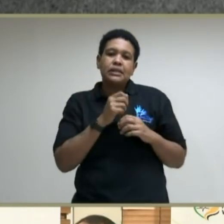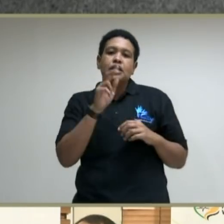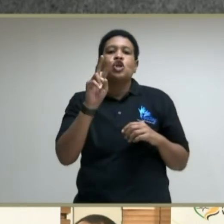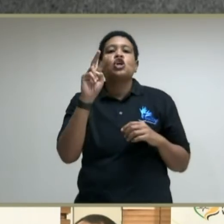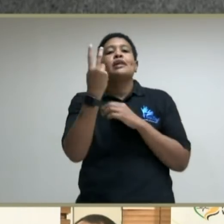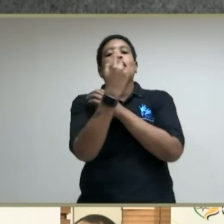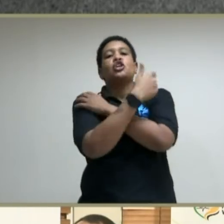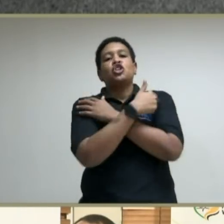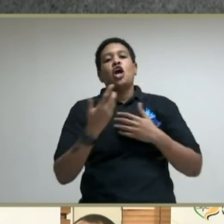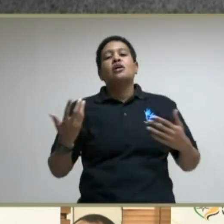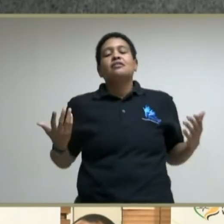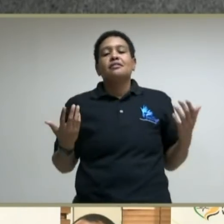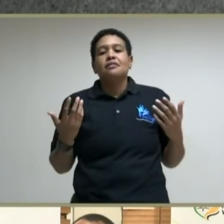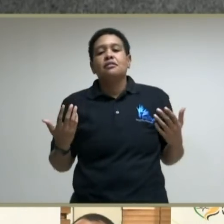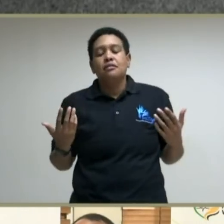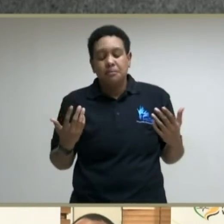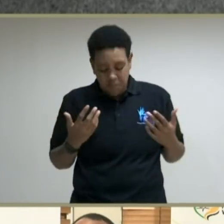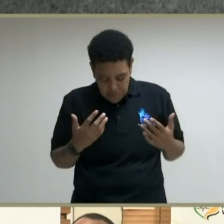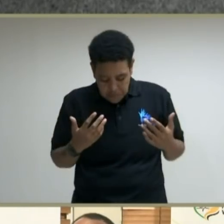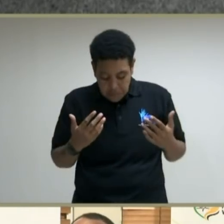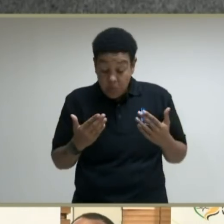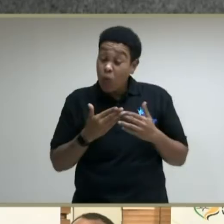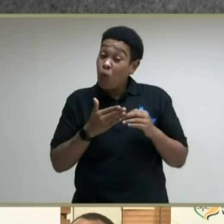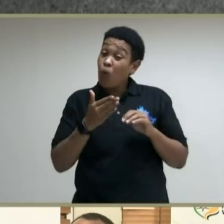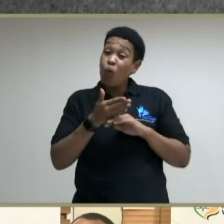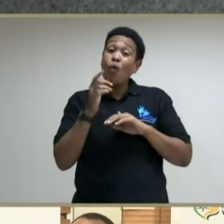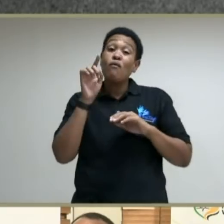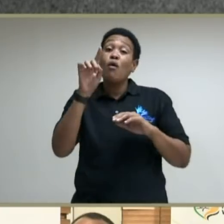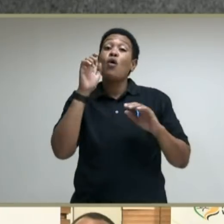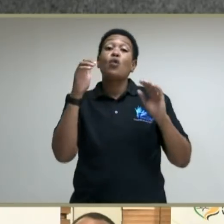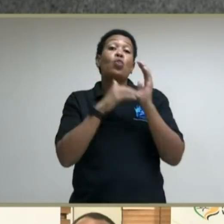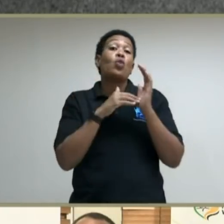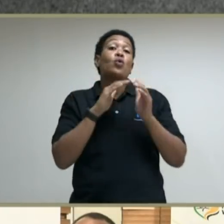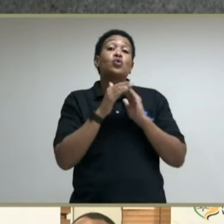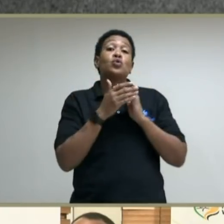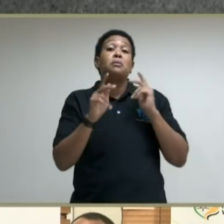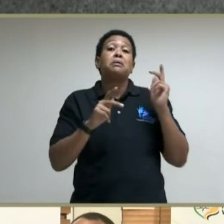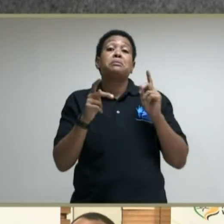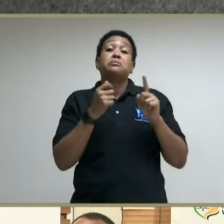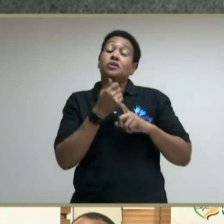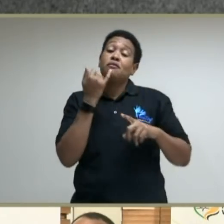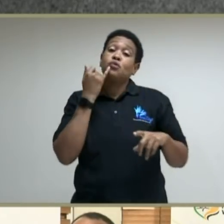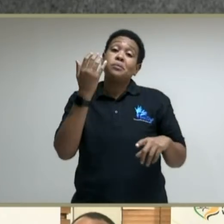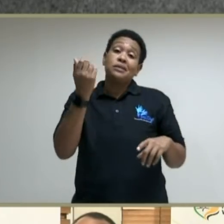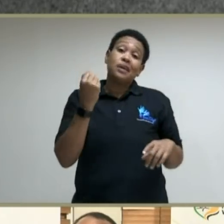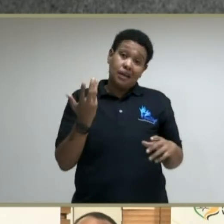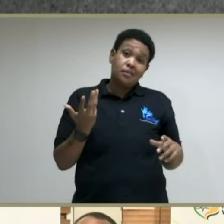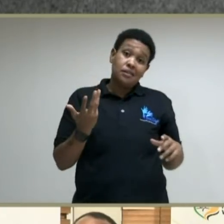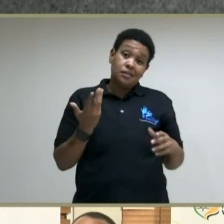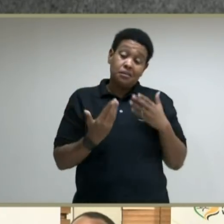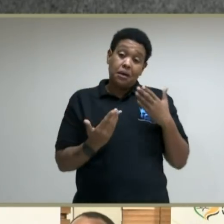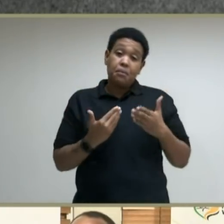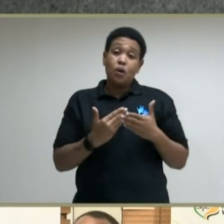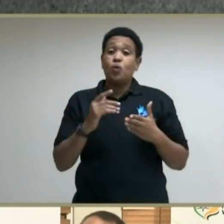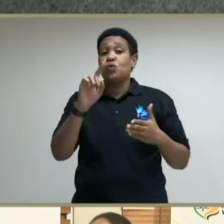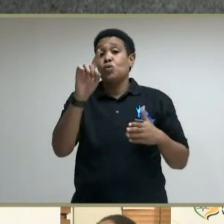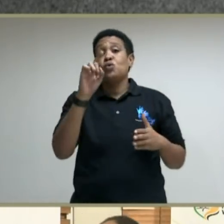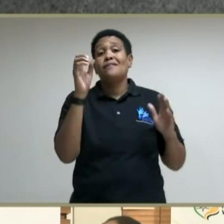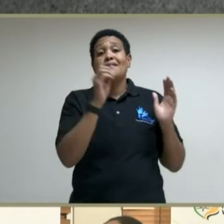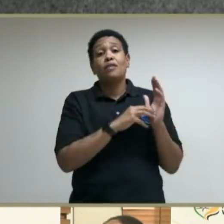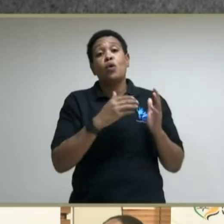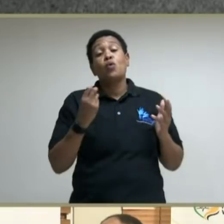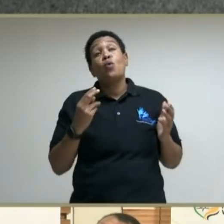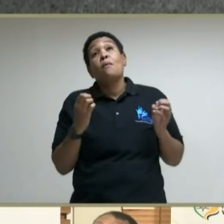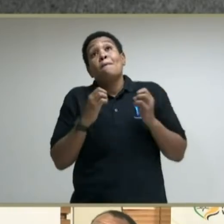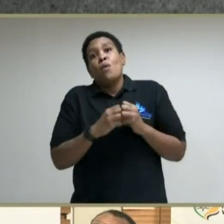second dose. Well over 100,000 Jamaicans are due, maybe closer to 150, maybe